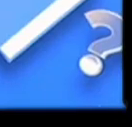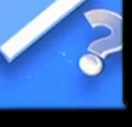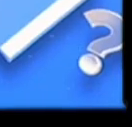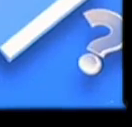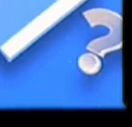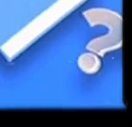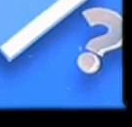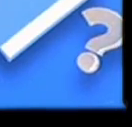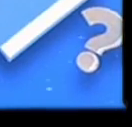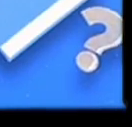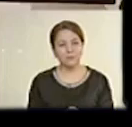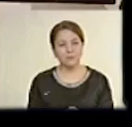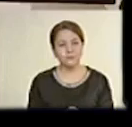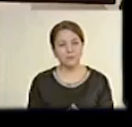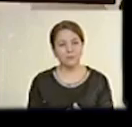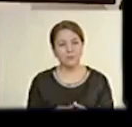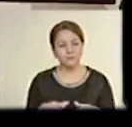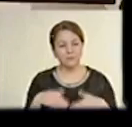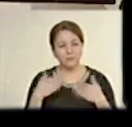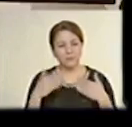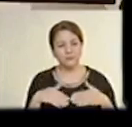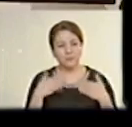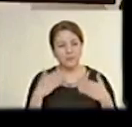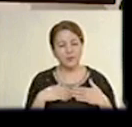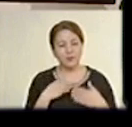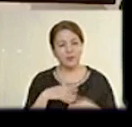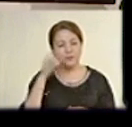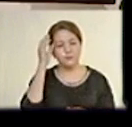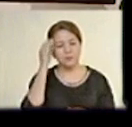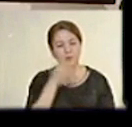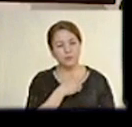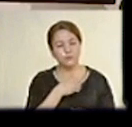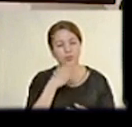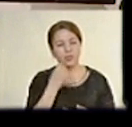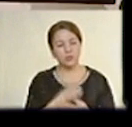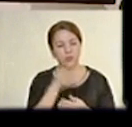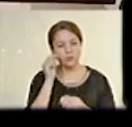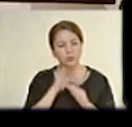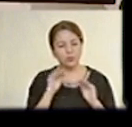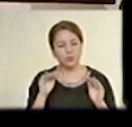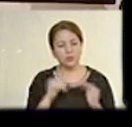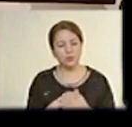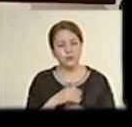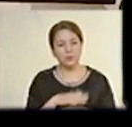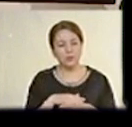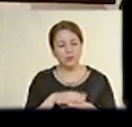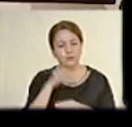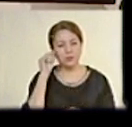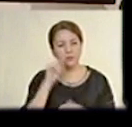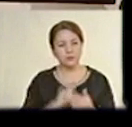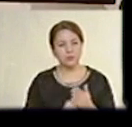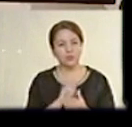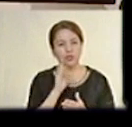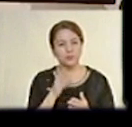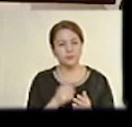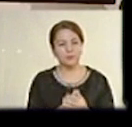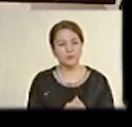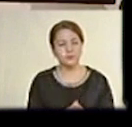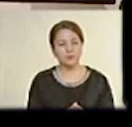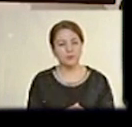Assalomu alaykum, bilimga chanqoq aziz o'quvchilar. Matematika dersimizni